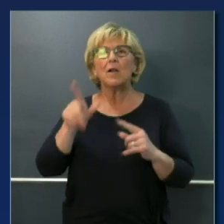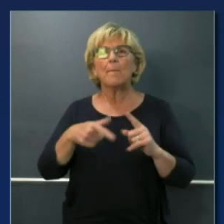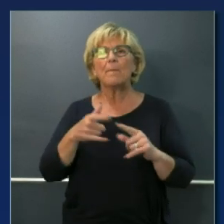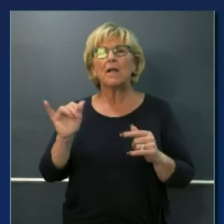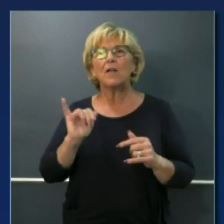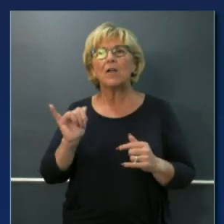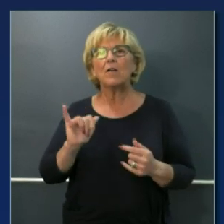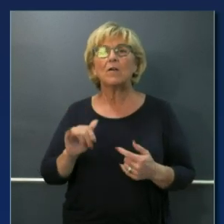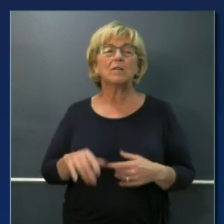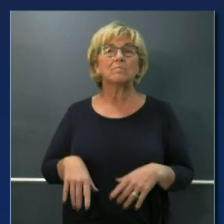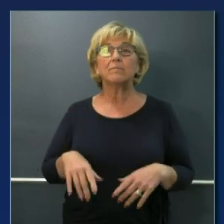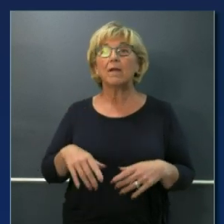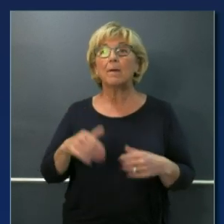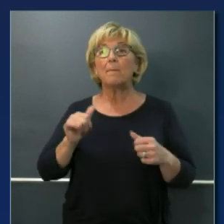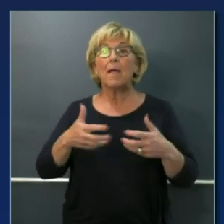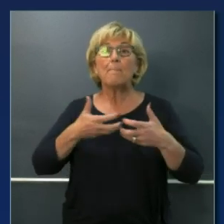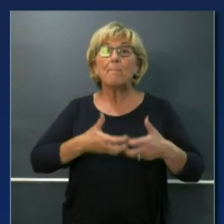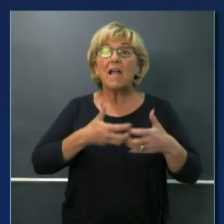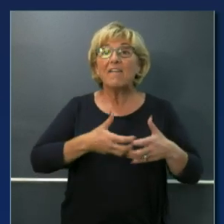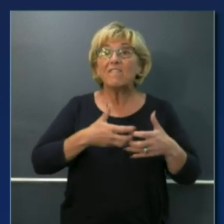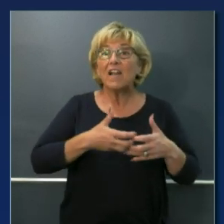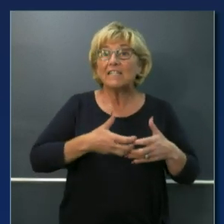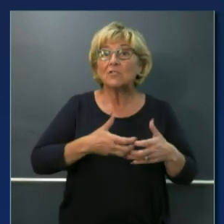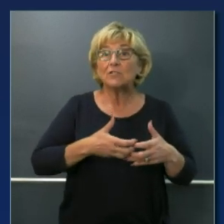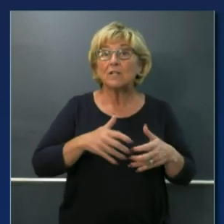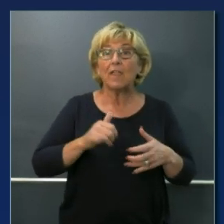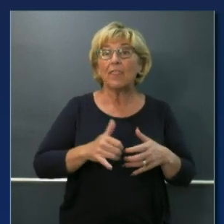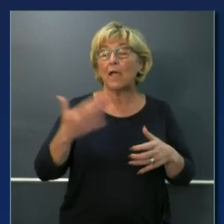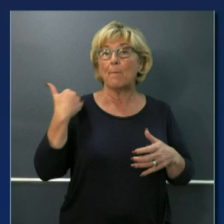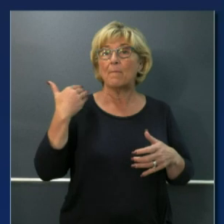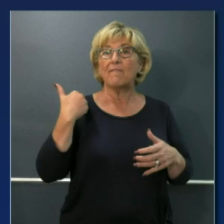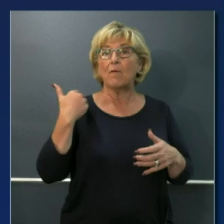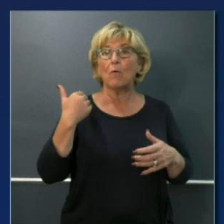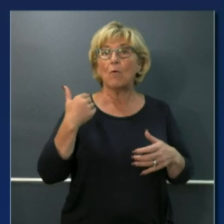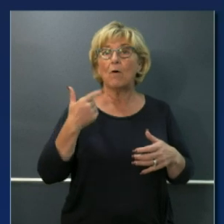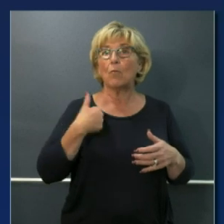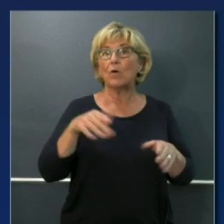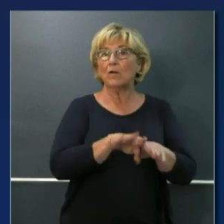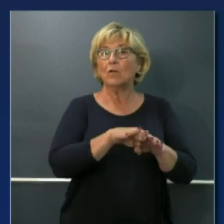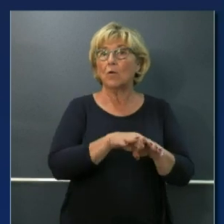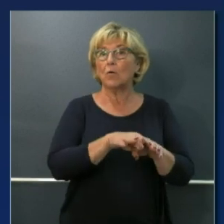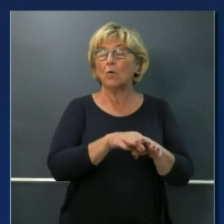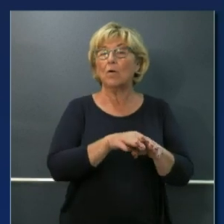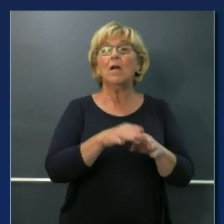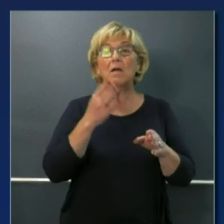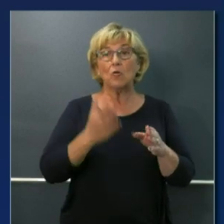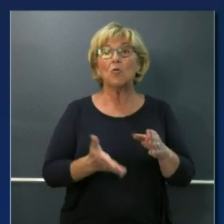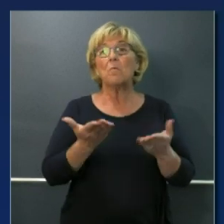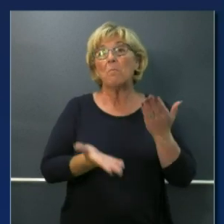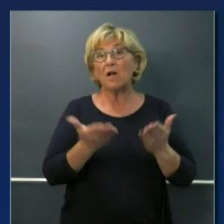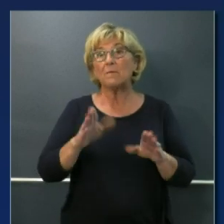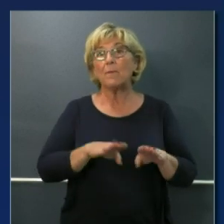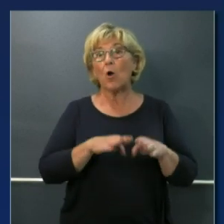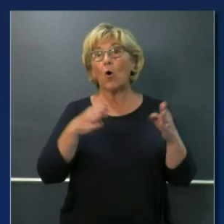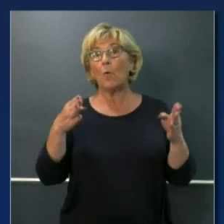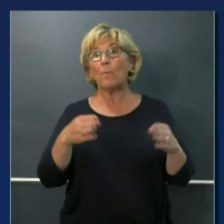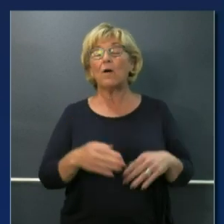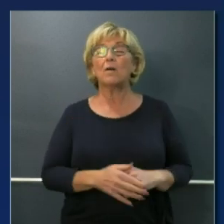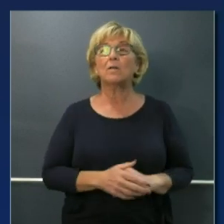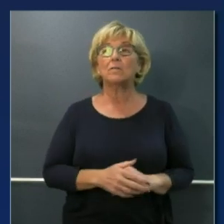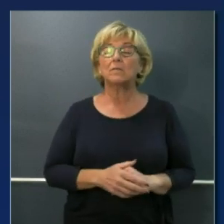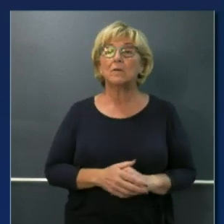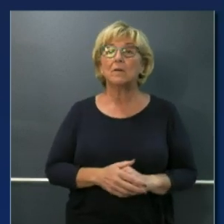like manufacturing that may not have been a part of the essential sectors that are currently opening. We